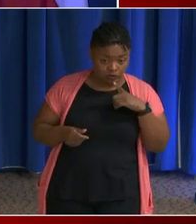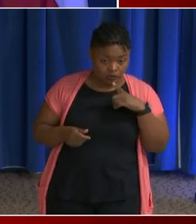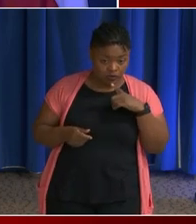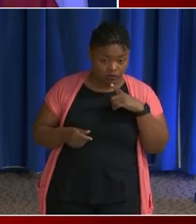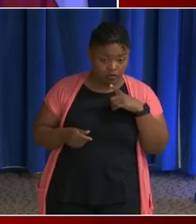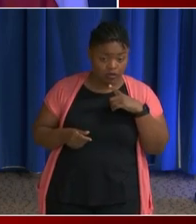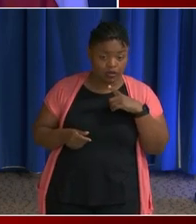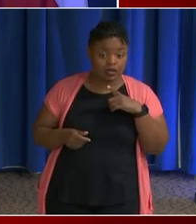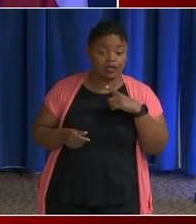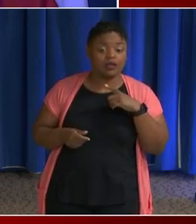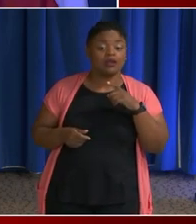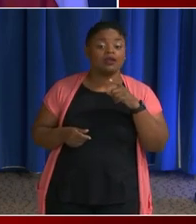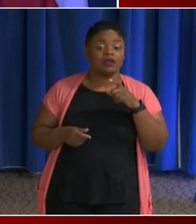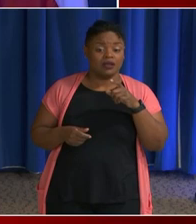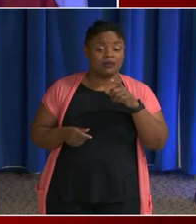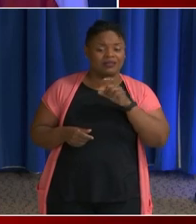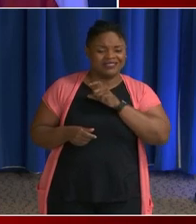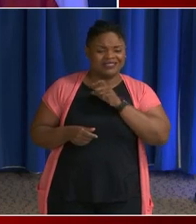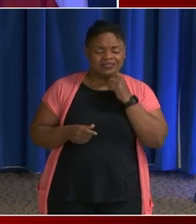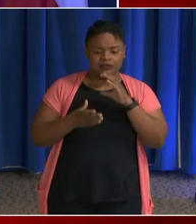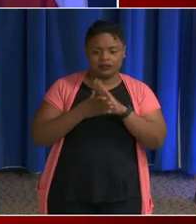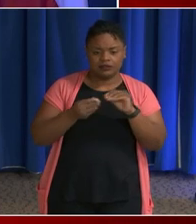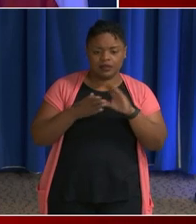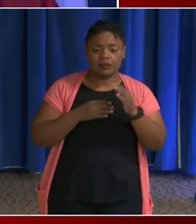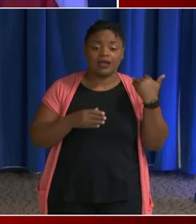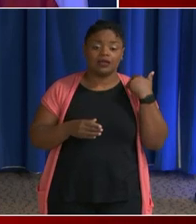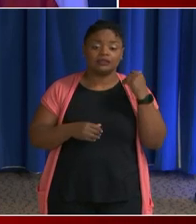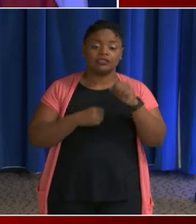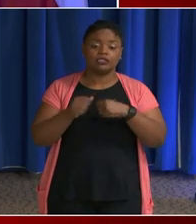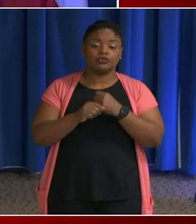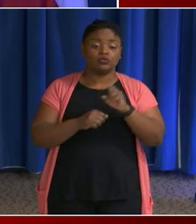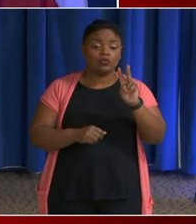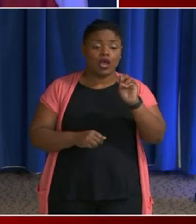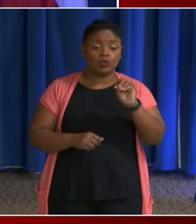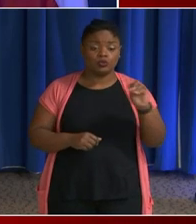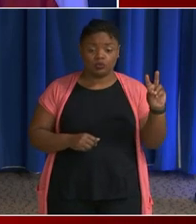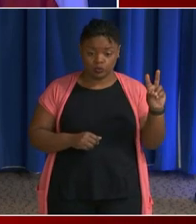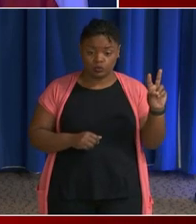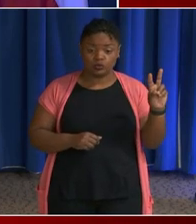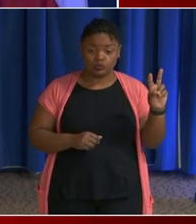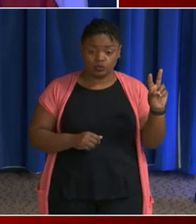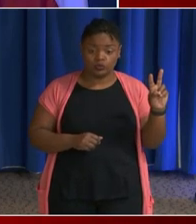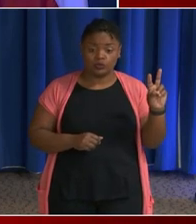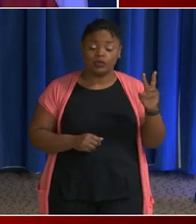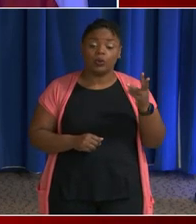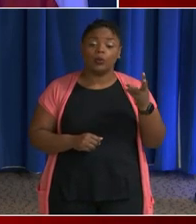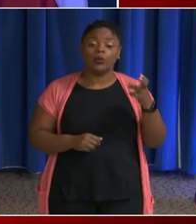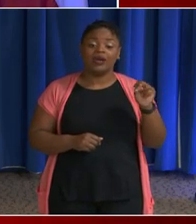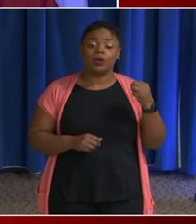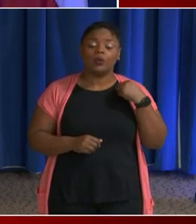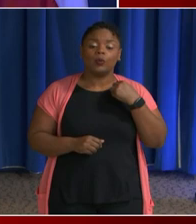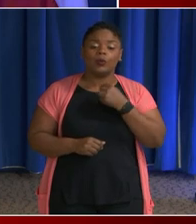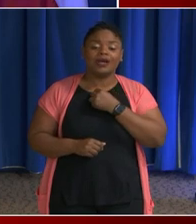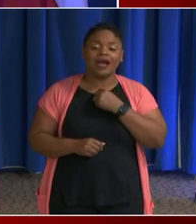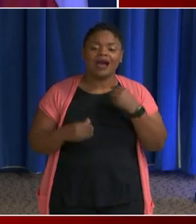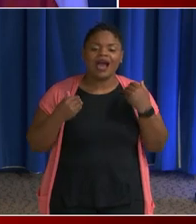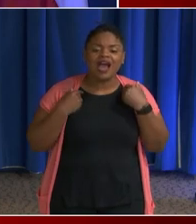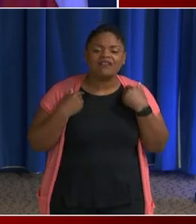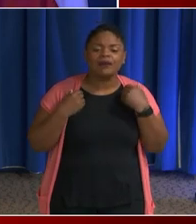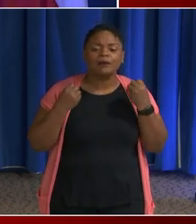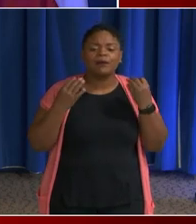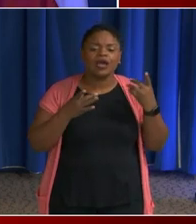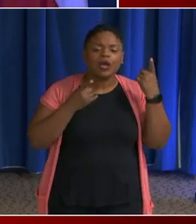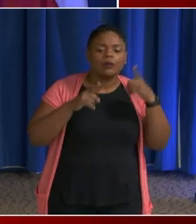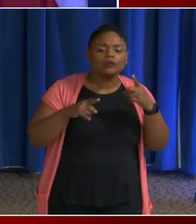date upstairs that it was 2002 when we entered into a number of agreements with the